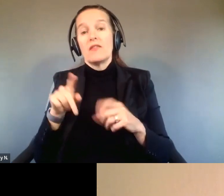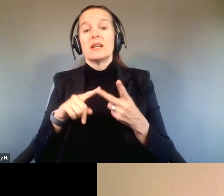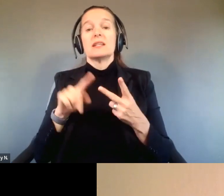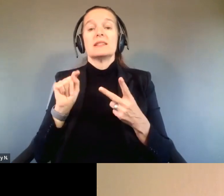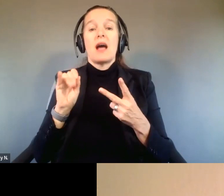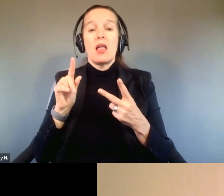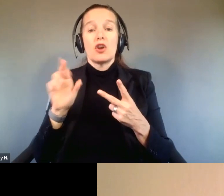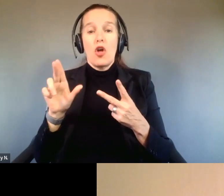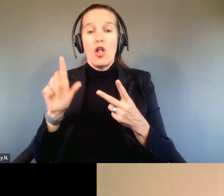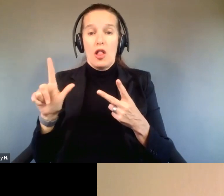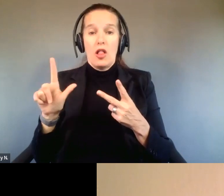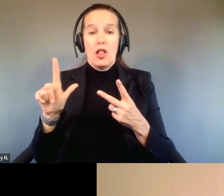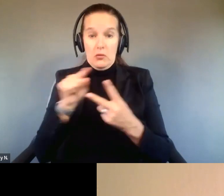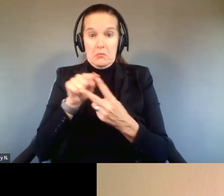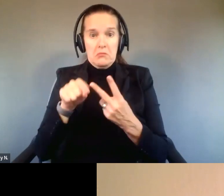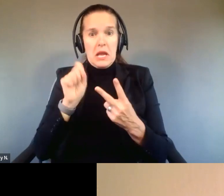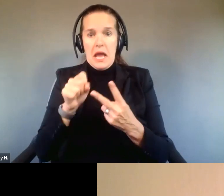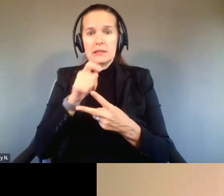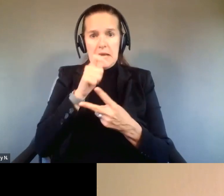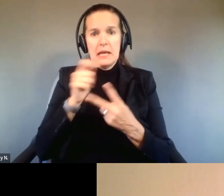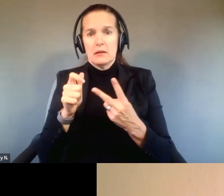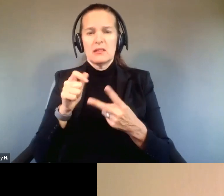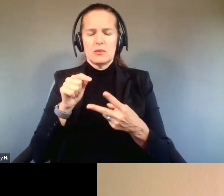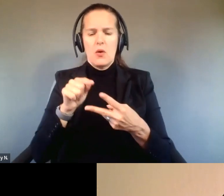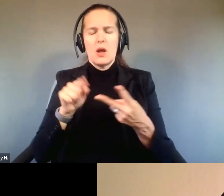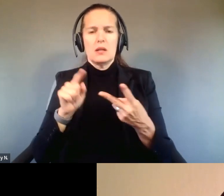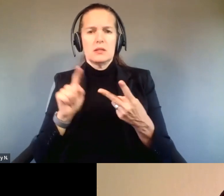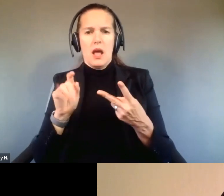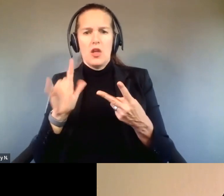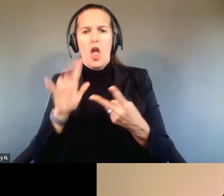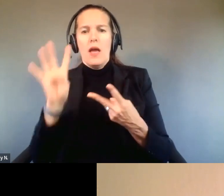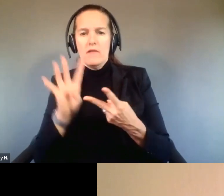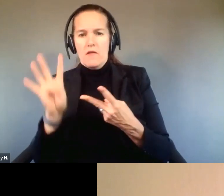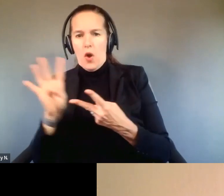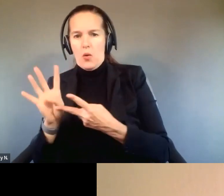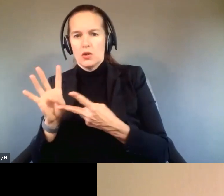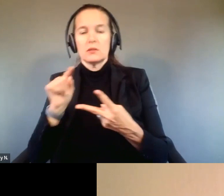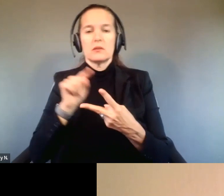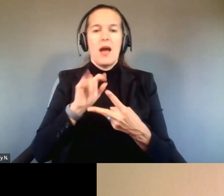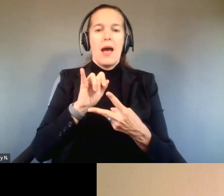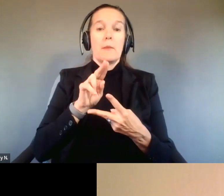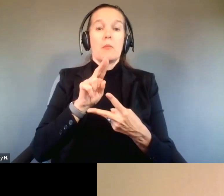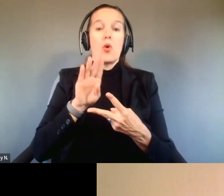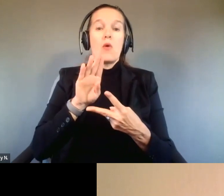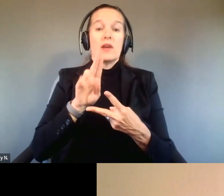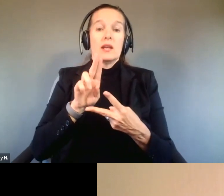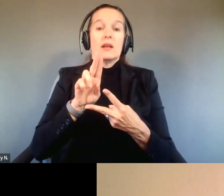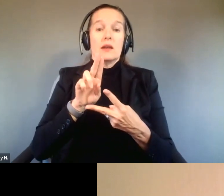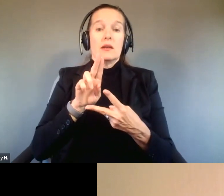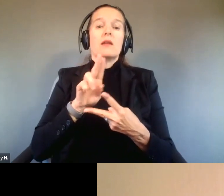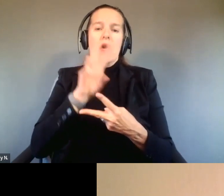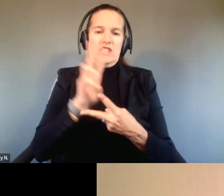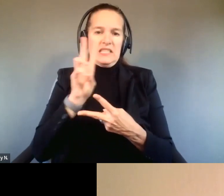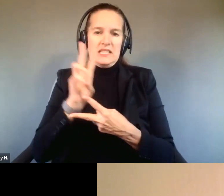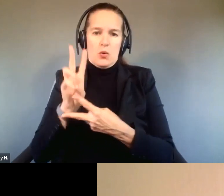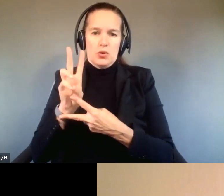together. Tylenol, we tend to dose every 4 hours. Ibuprofen, we tend to dose every 6 hours. But